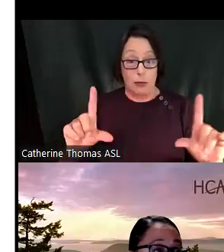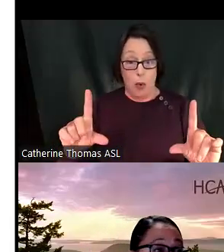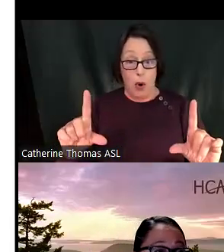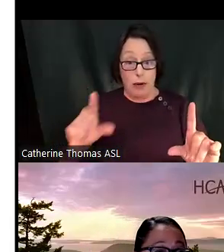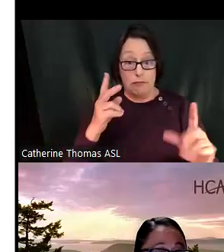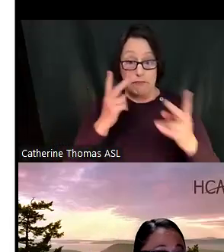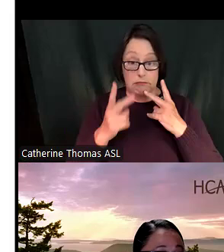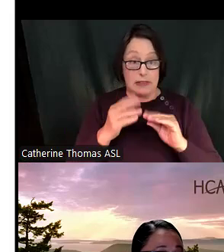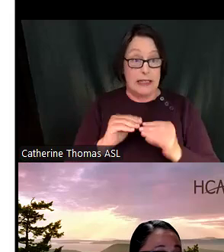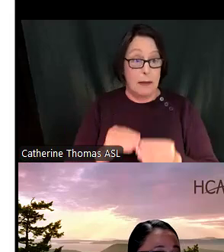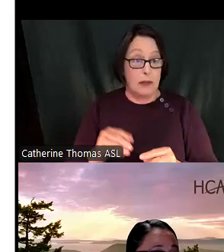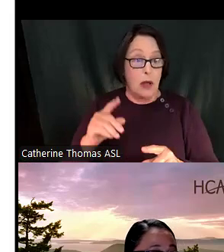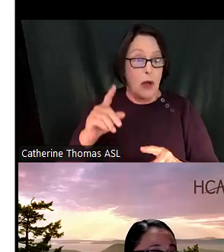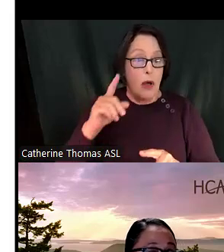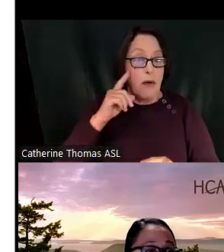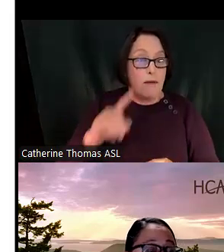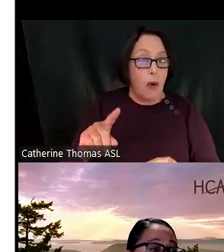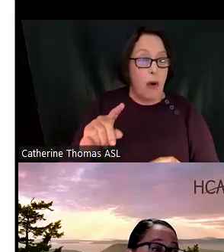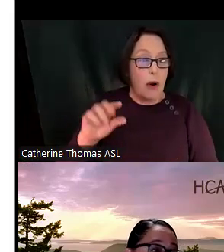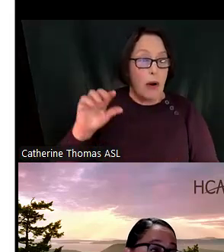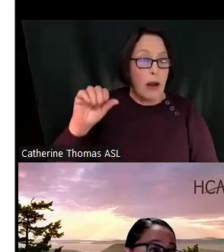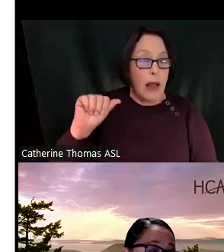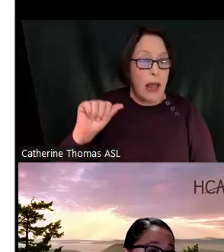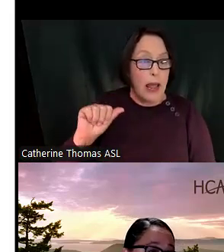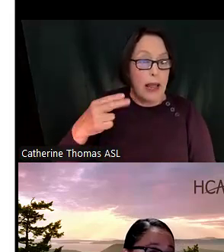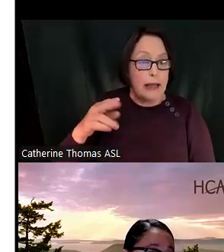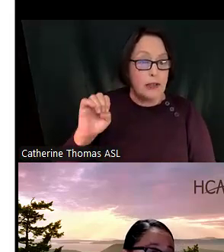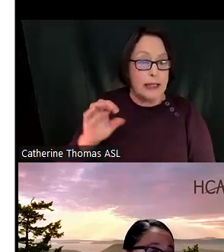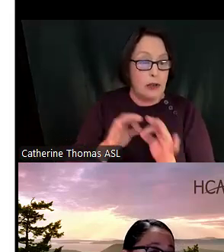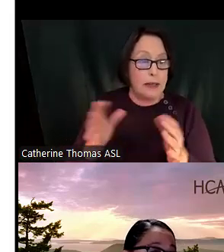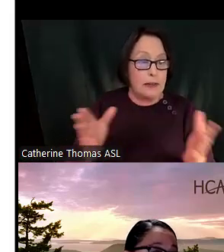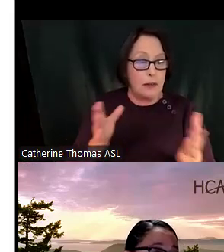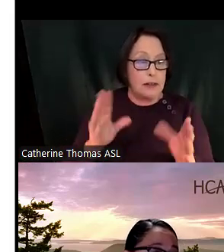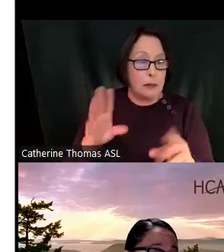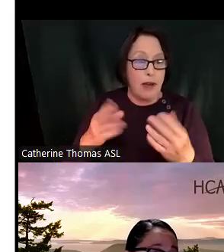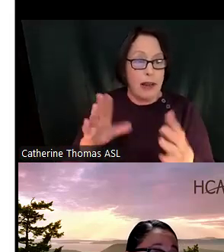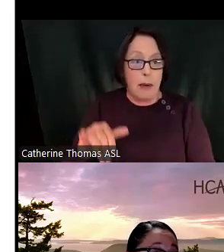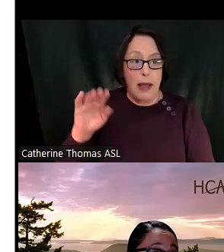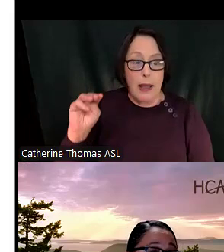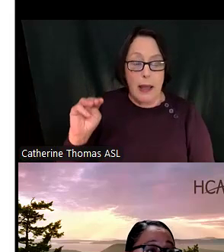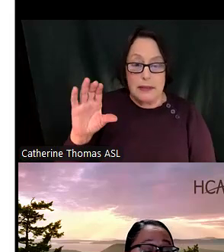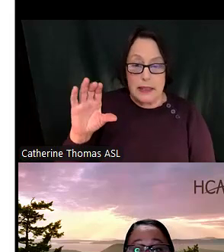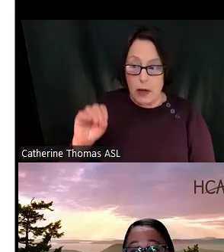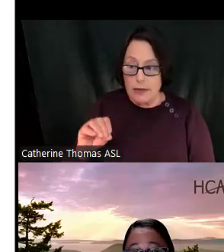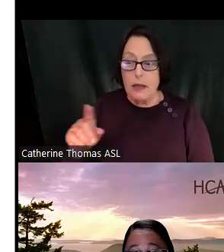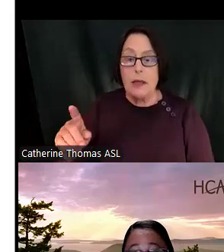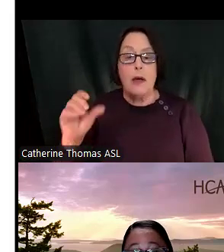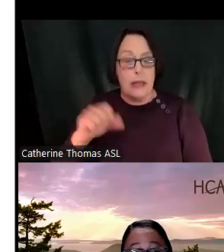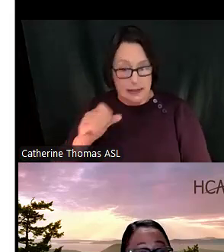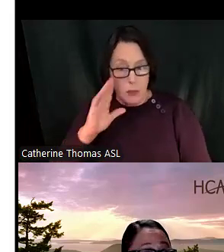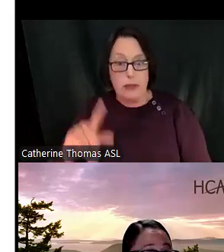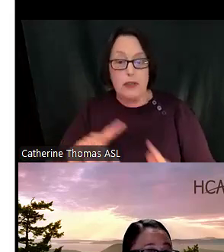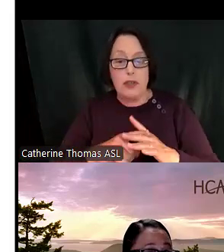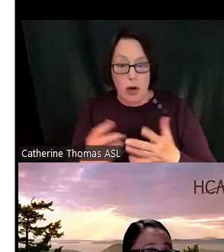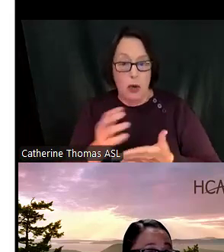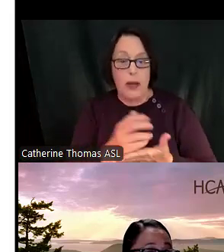services provided by managed care organizations? The agency will begin to collect data